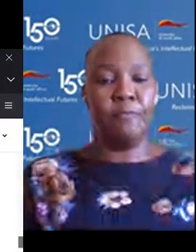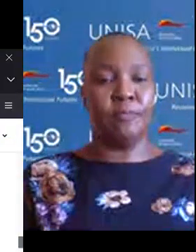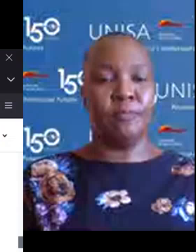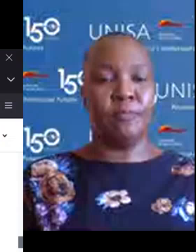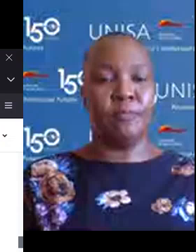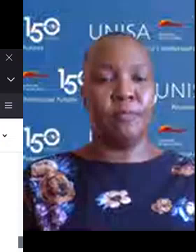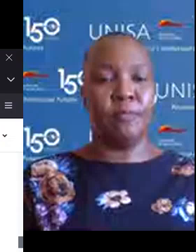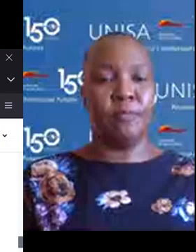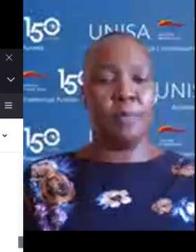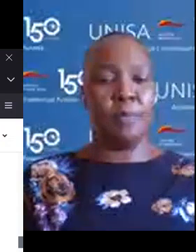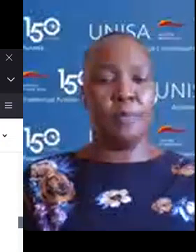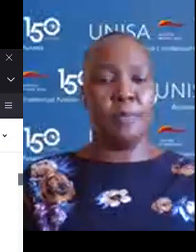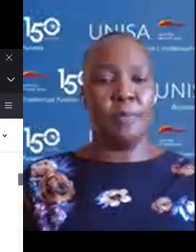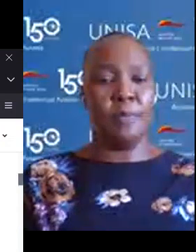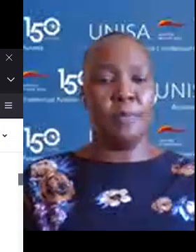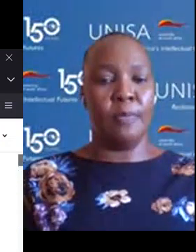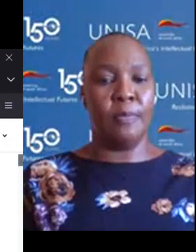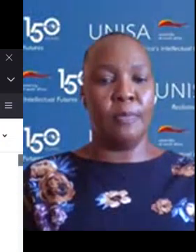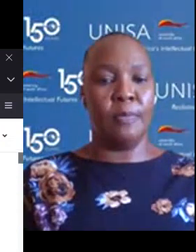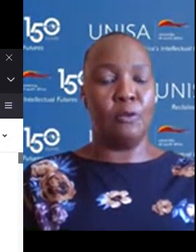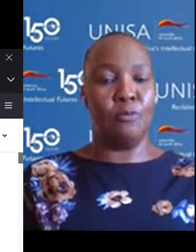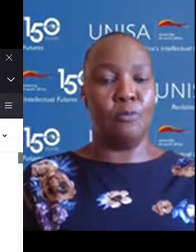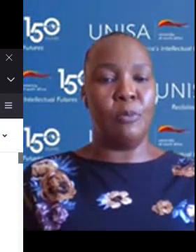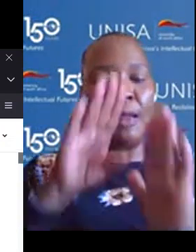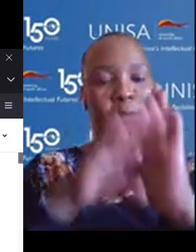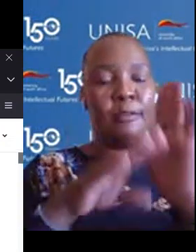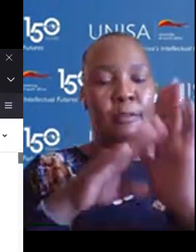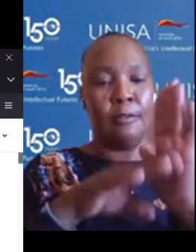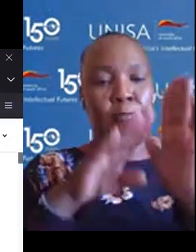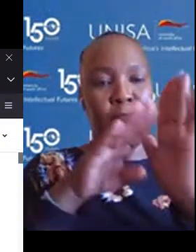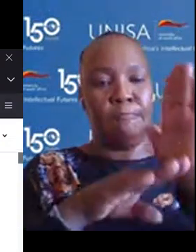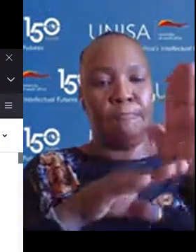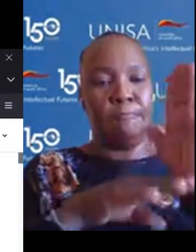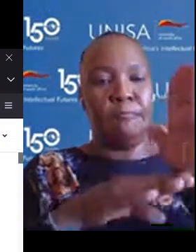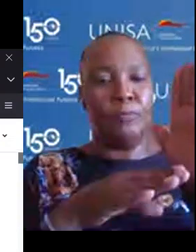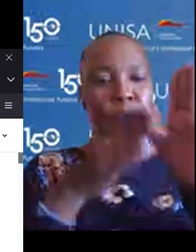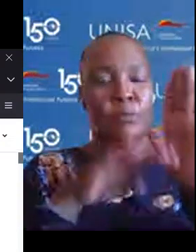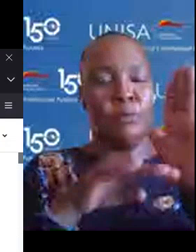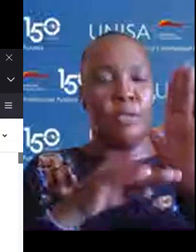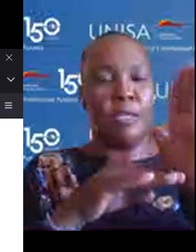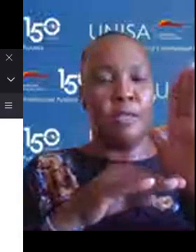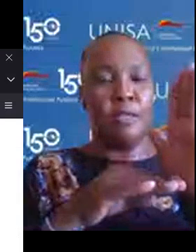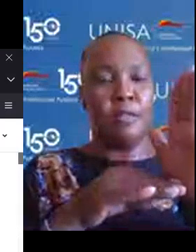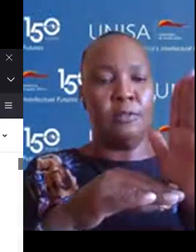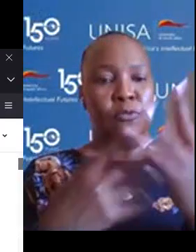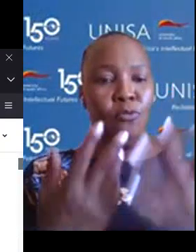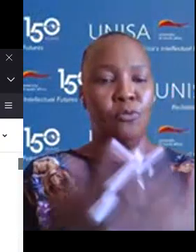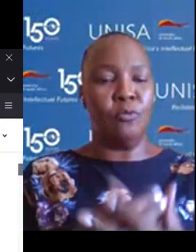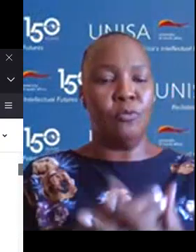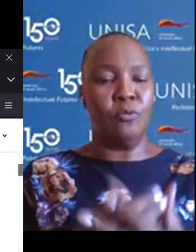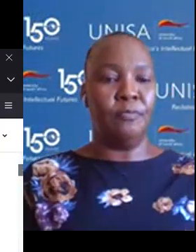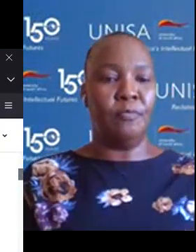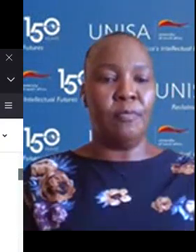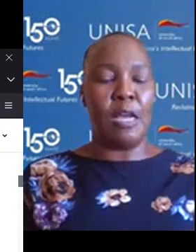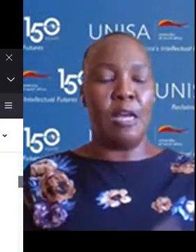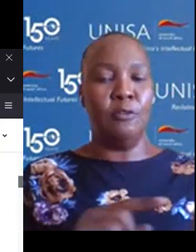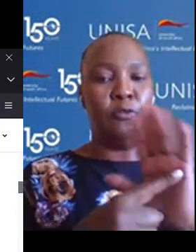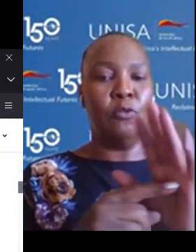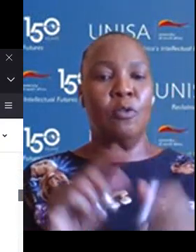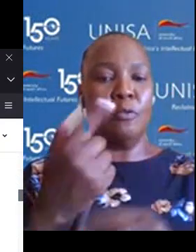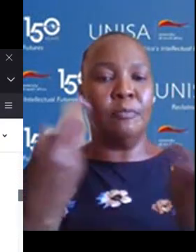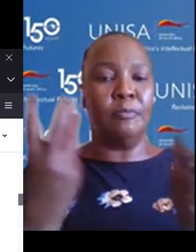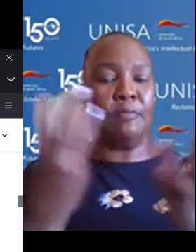as David mentioned, will be right at the bottom, or you can sort this to say newest first, and we'll show everybody that